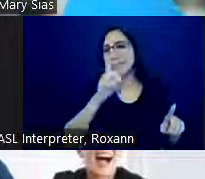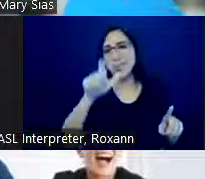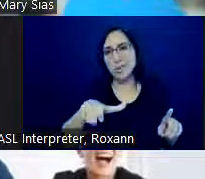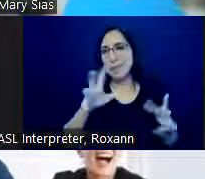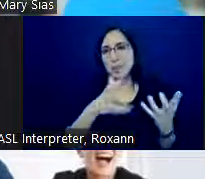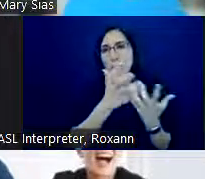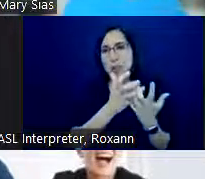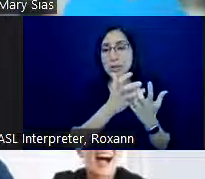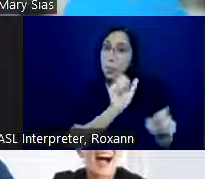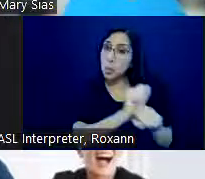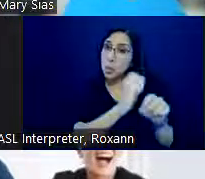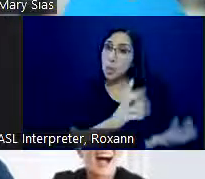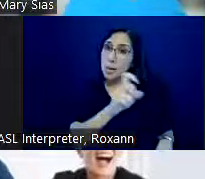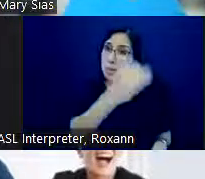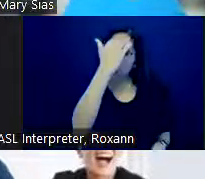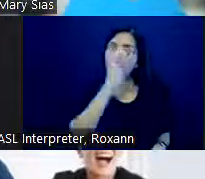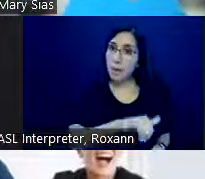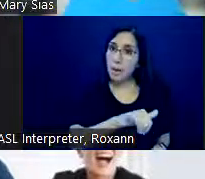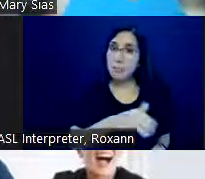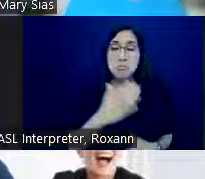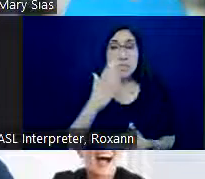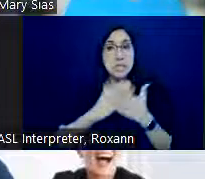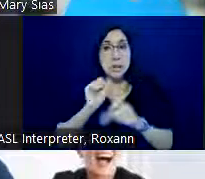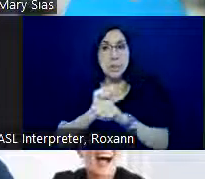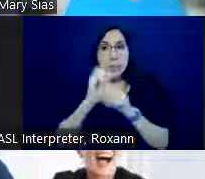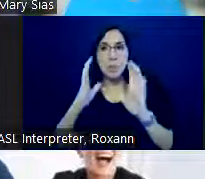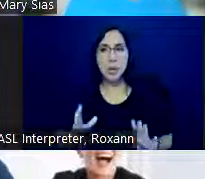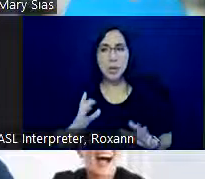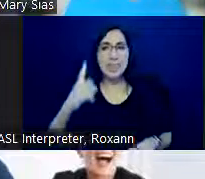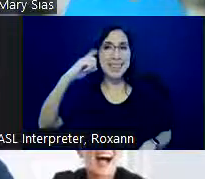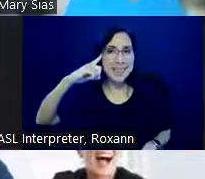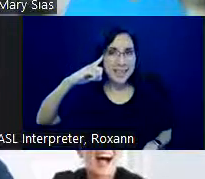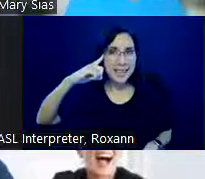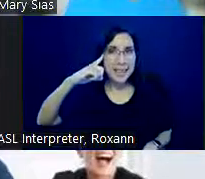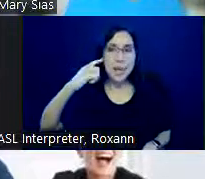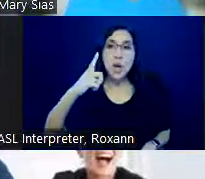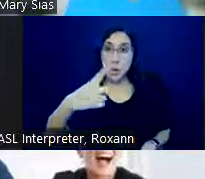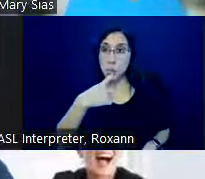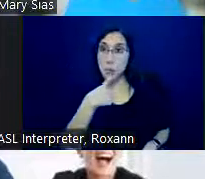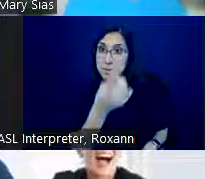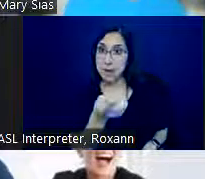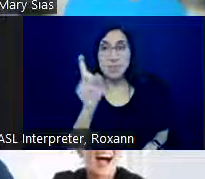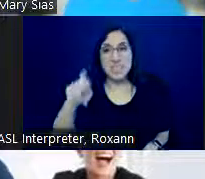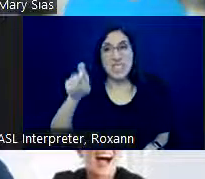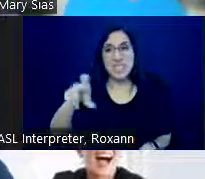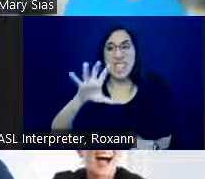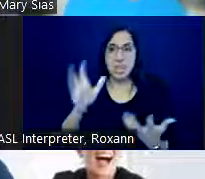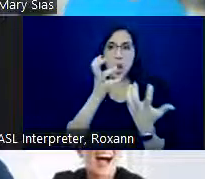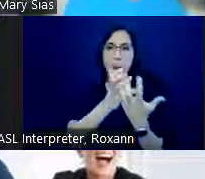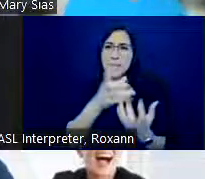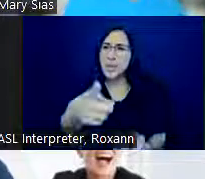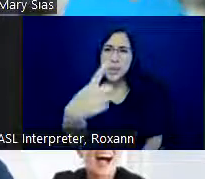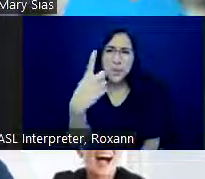to know that. We have employers who believe when you say accommodations, you're asking them to redo the whole